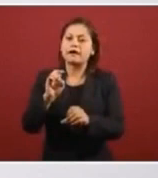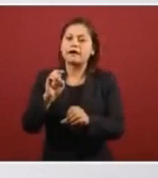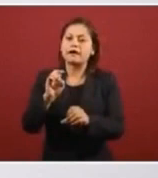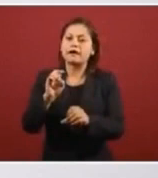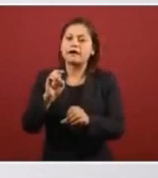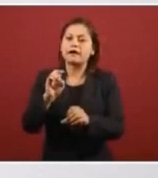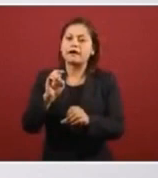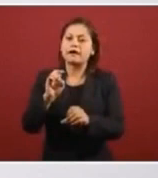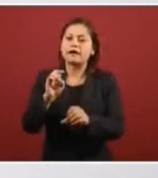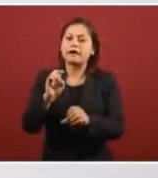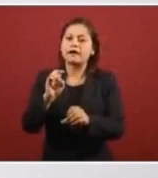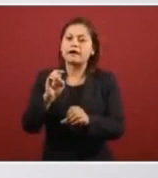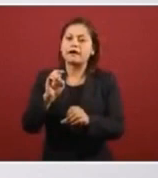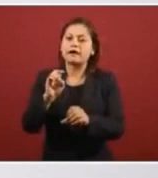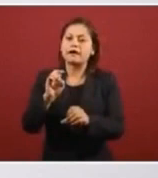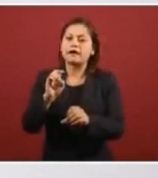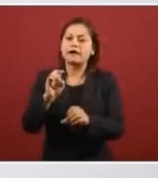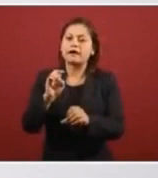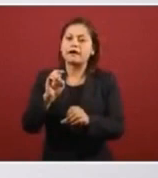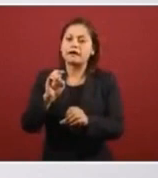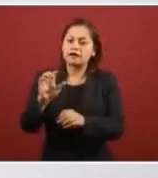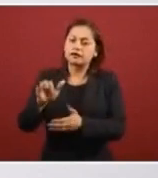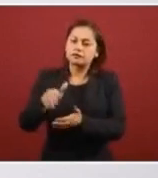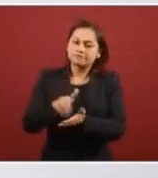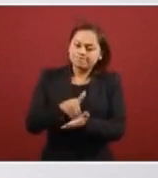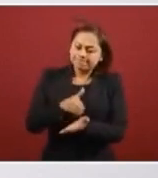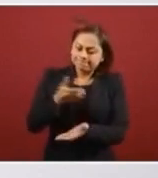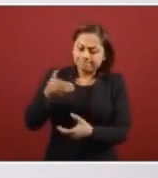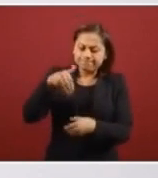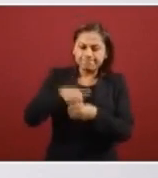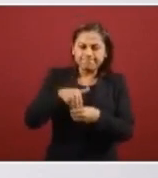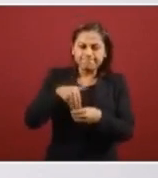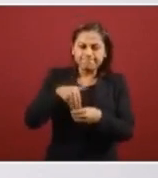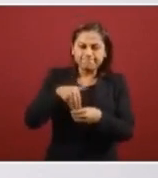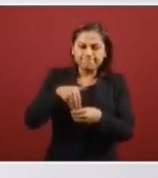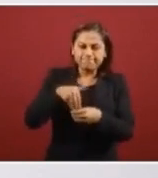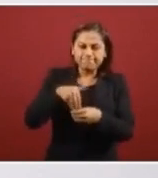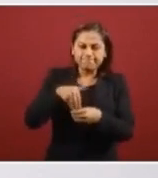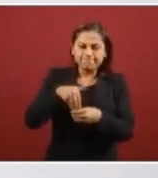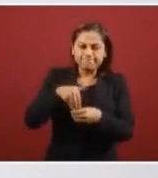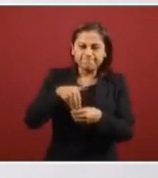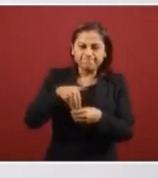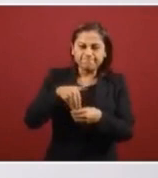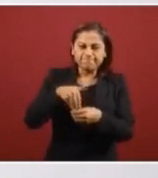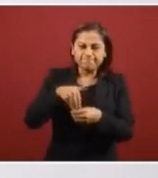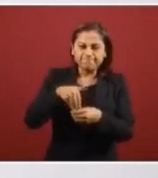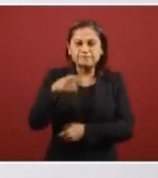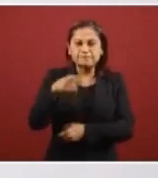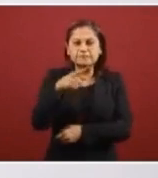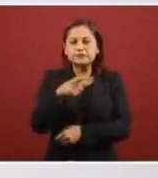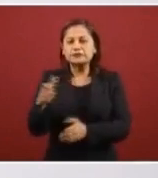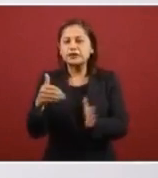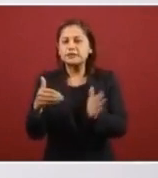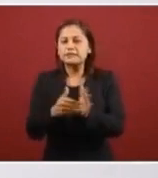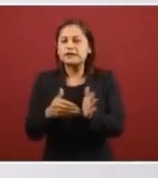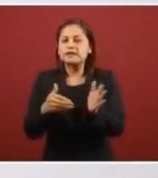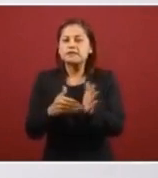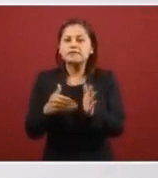of more than a hundred million pesos for the people of Mexico